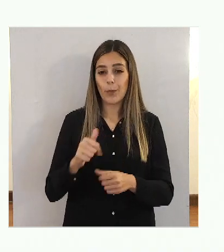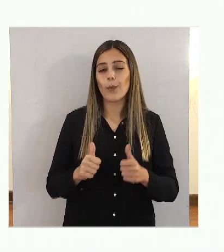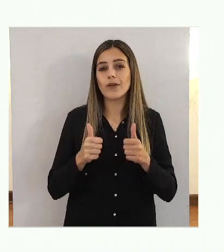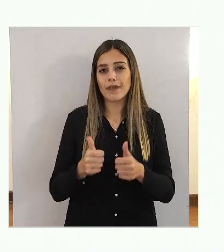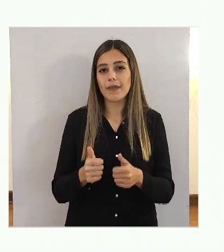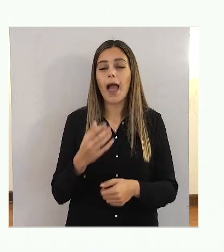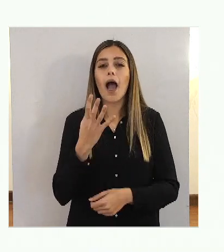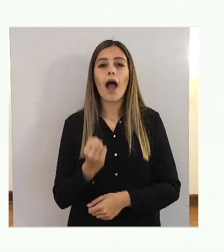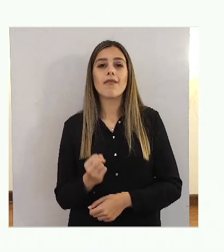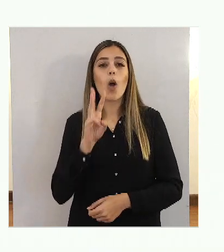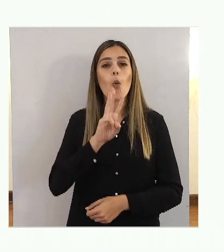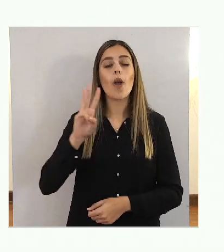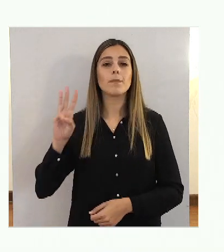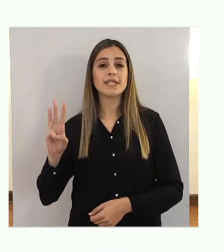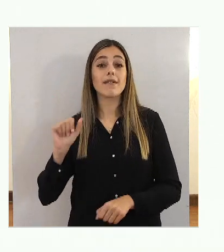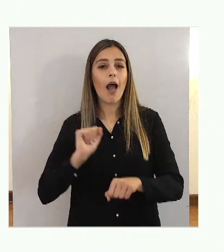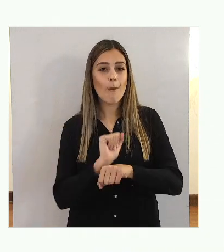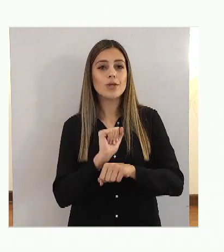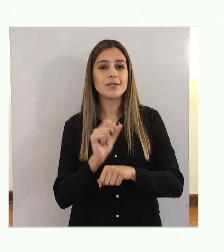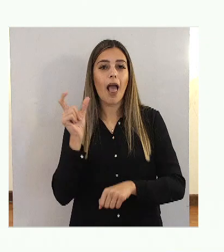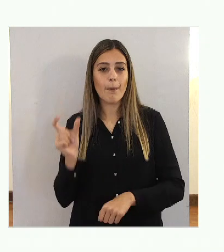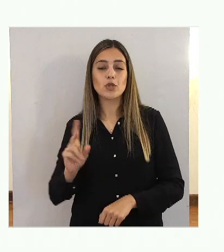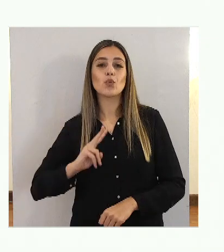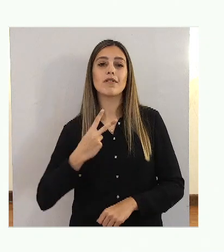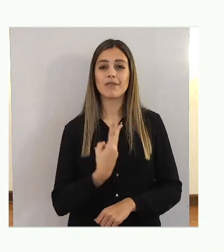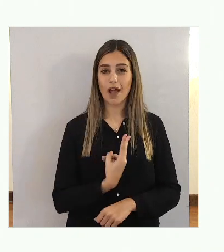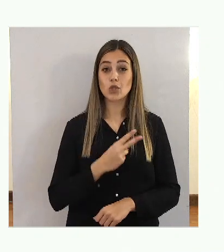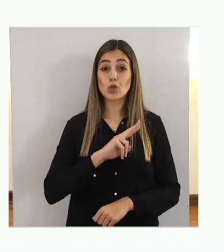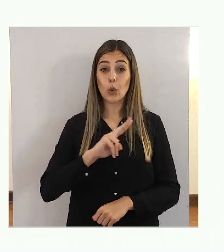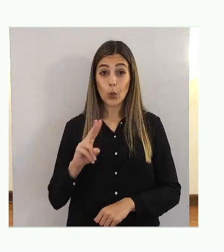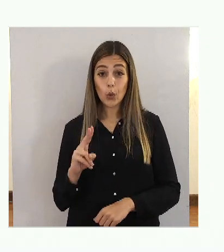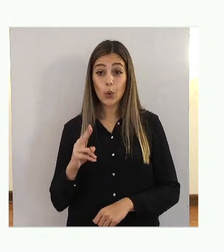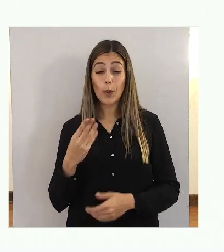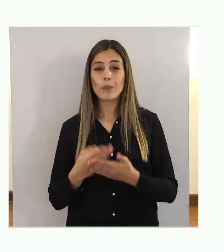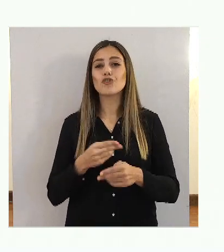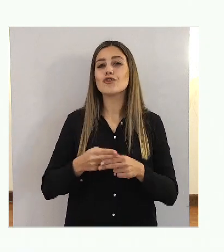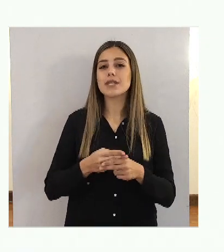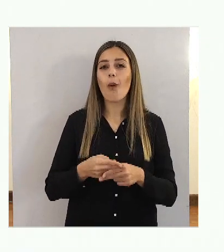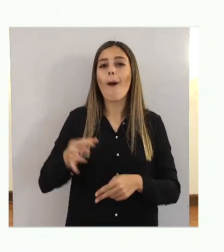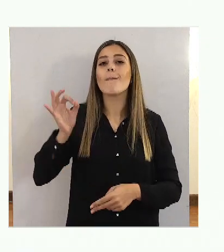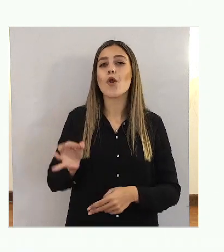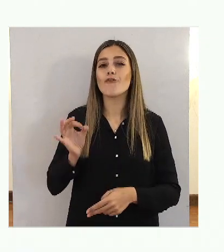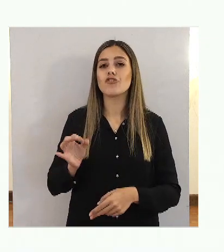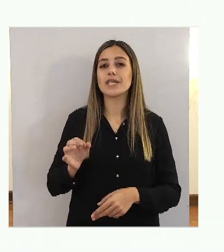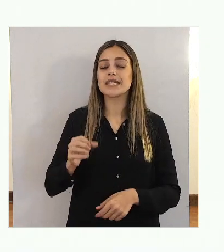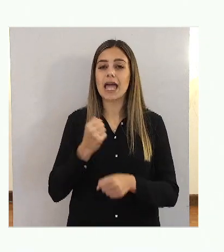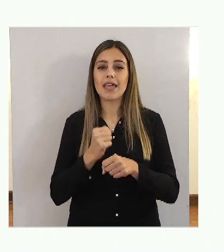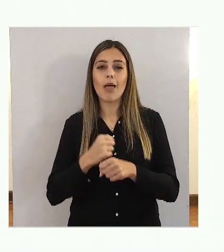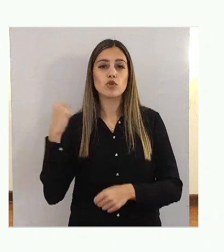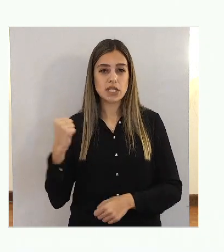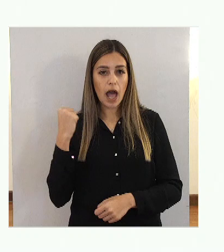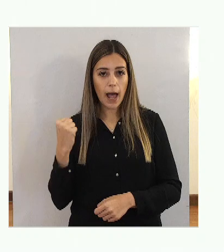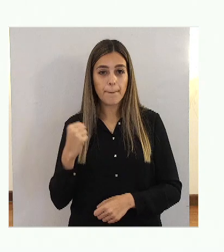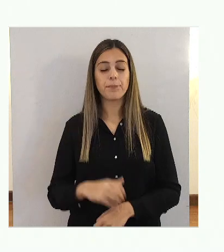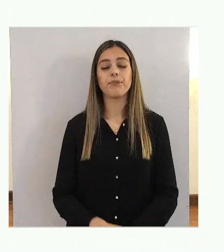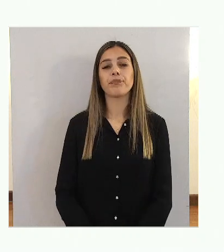which has been created for our transgender clients and even for professionals alike. We have received a lot of training. The MDT has